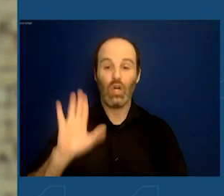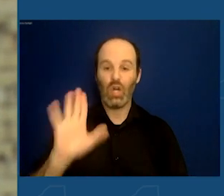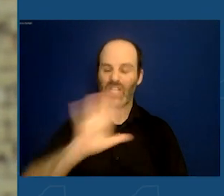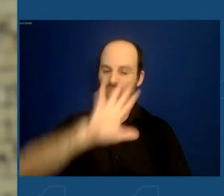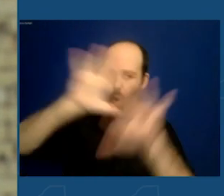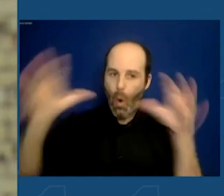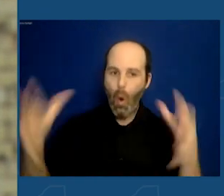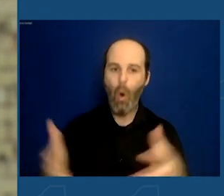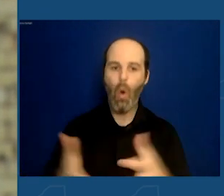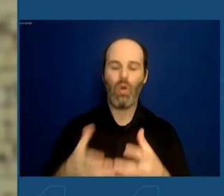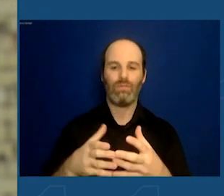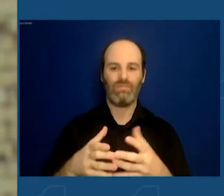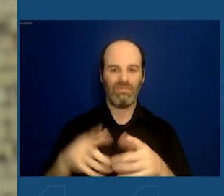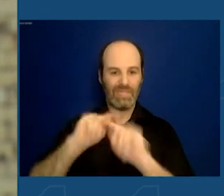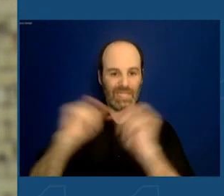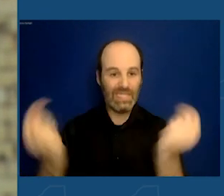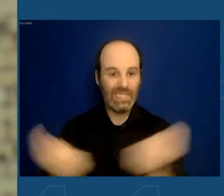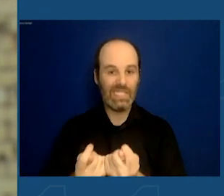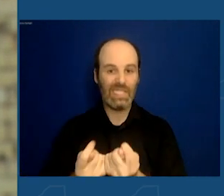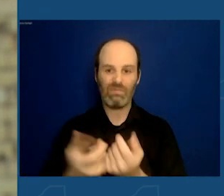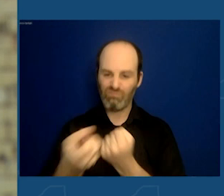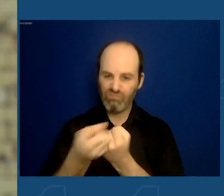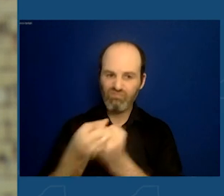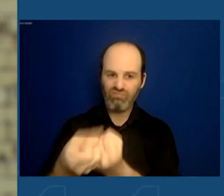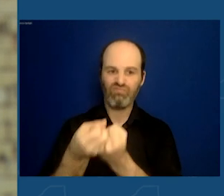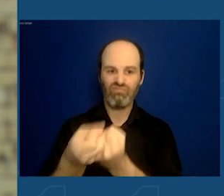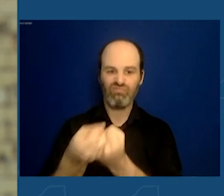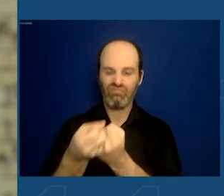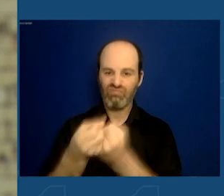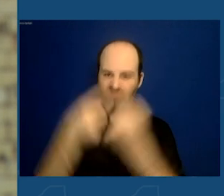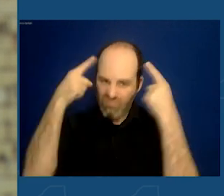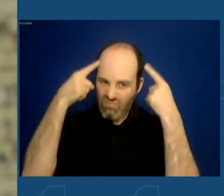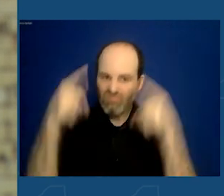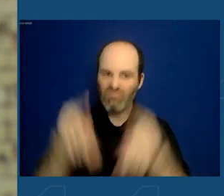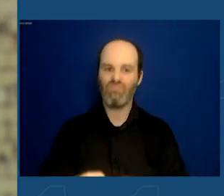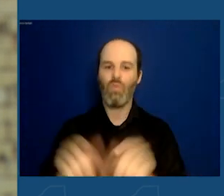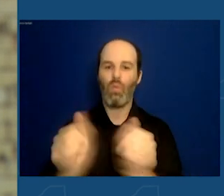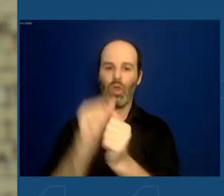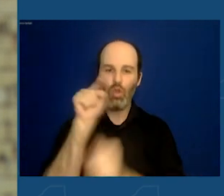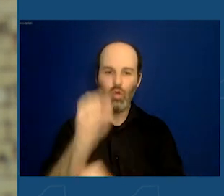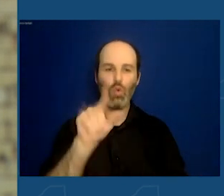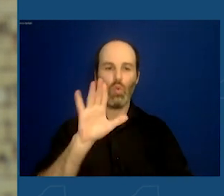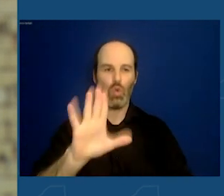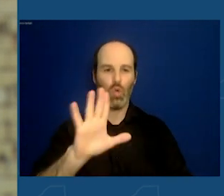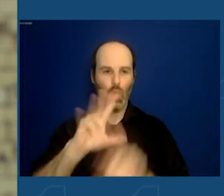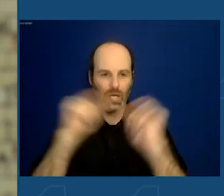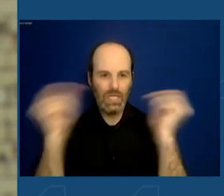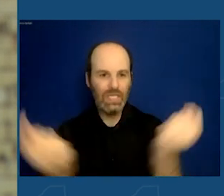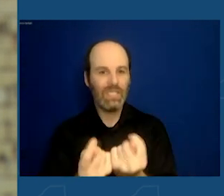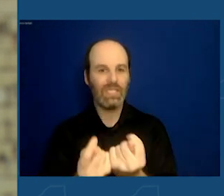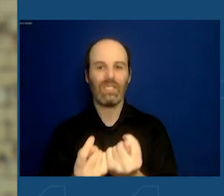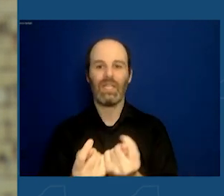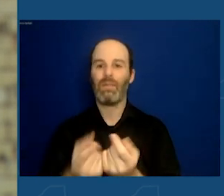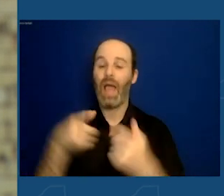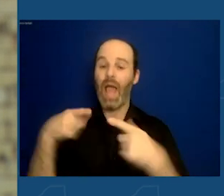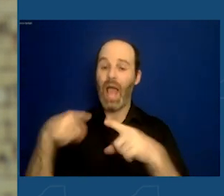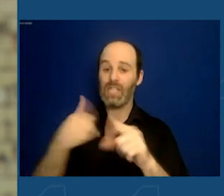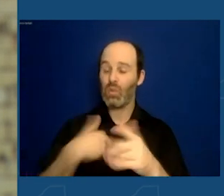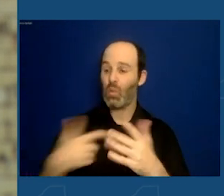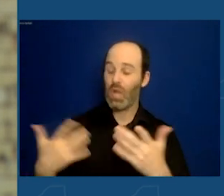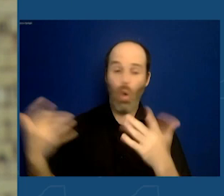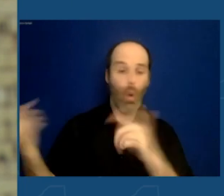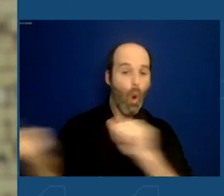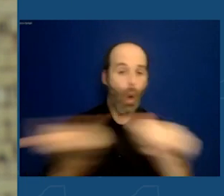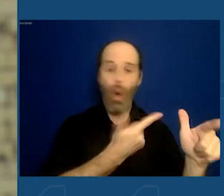are in common cause with you and your colleagues as we collectively try to tackle the housing